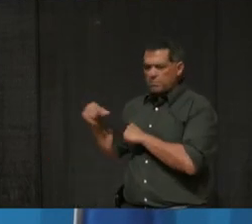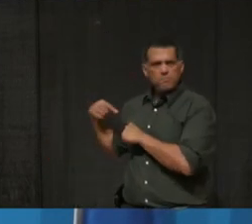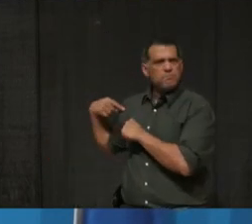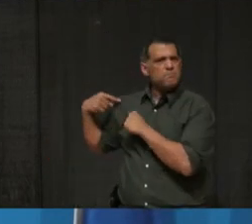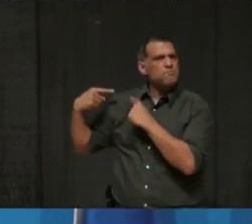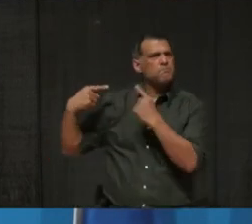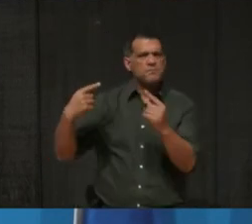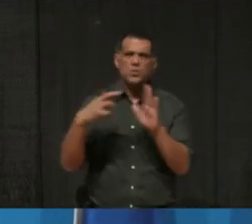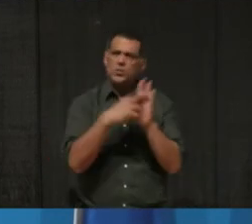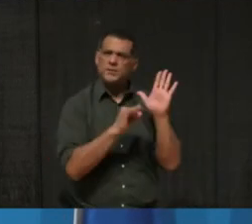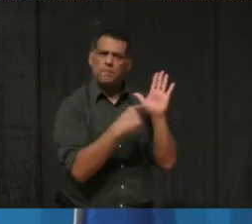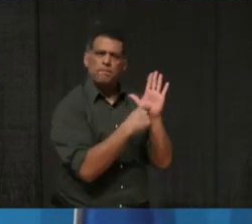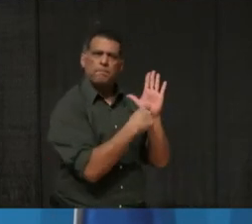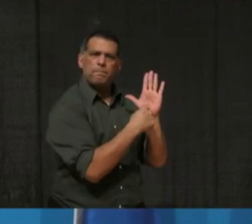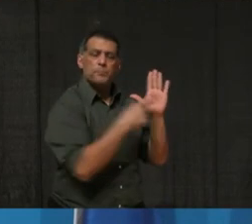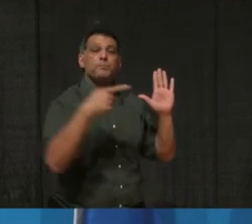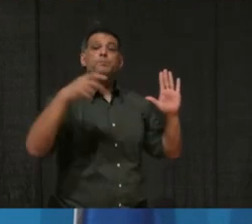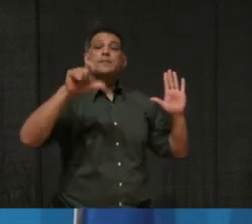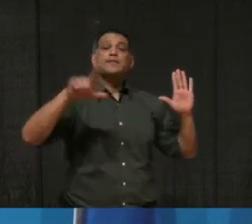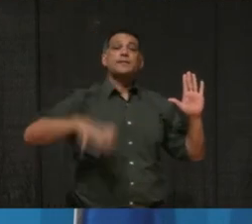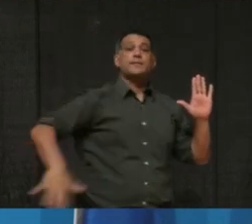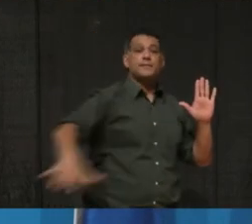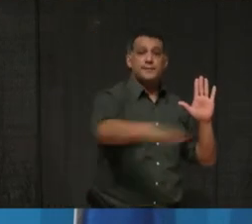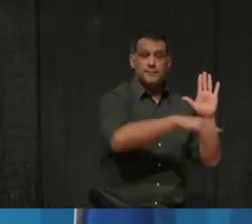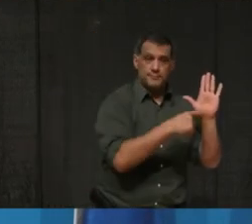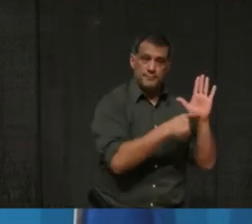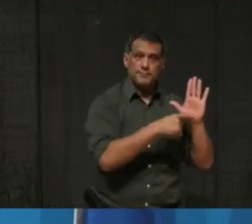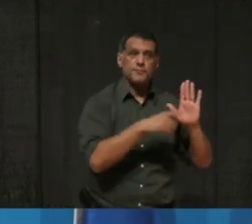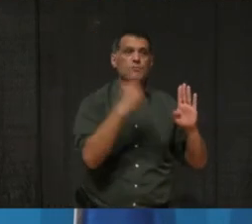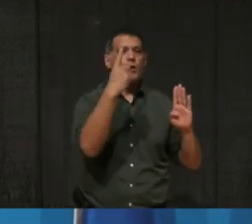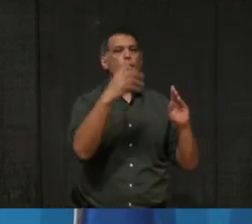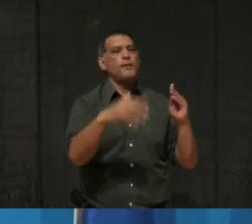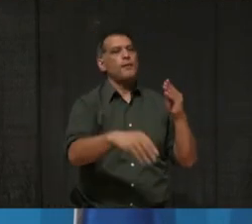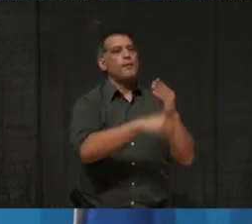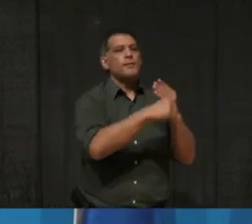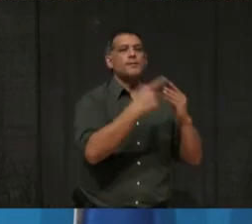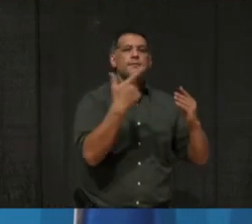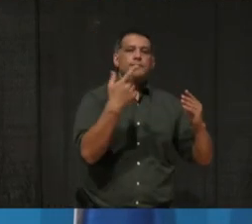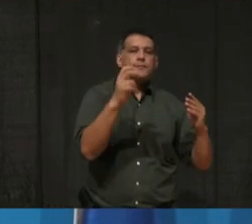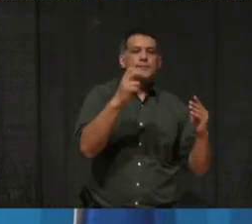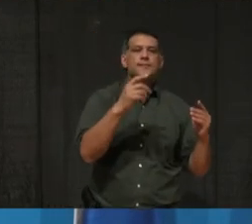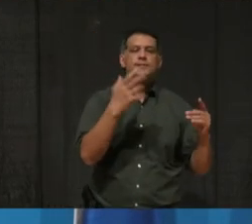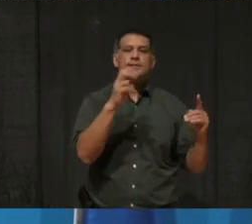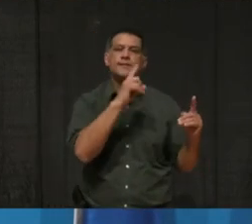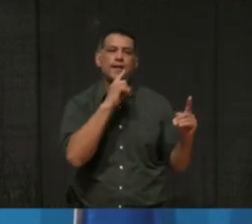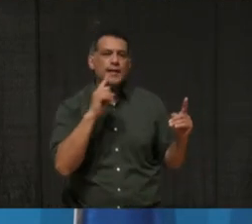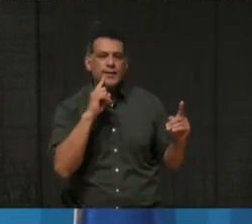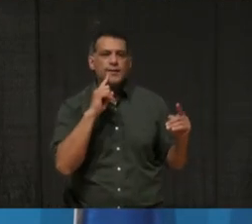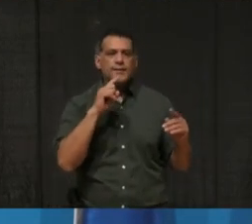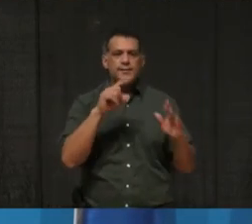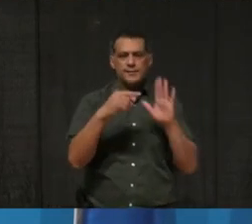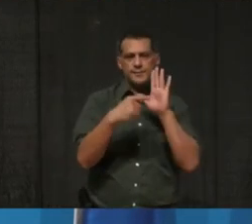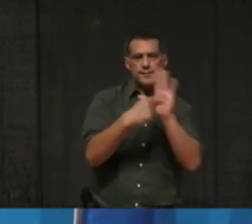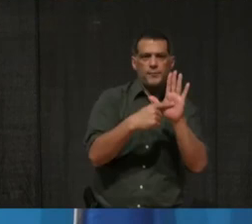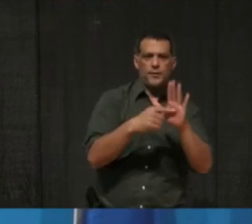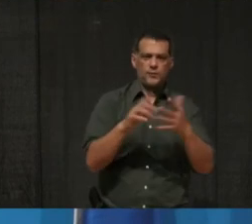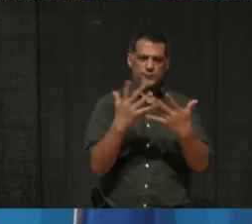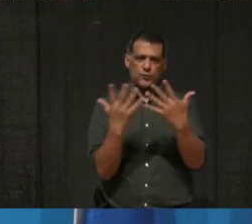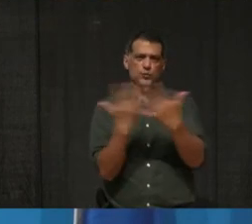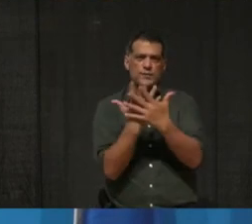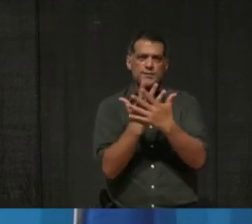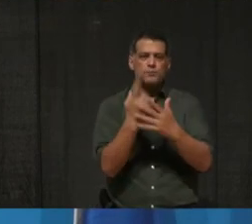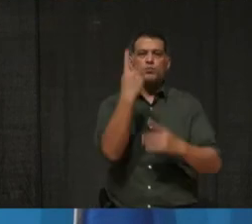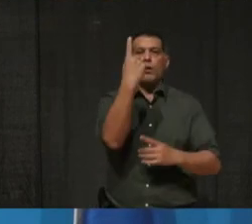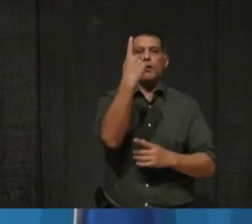least in Peel, we had a number of unique pieces. So for example, we went to a single symptom screening, to make sure that people who had one